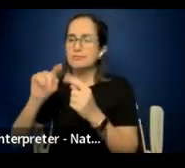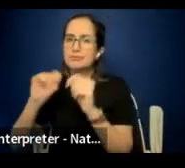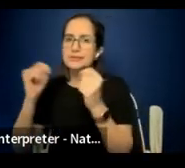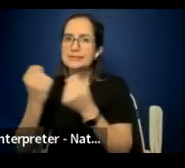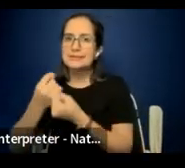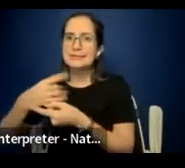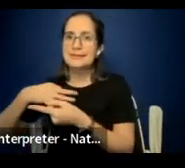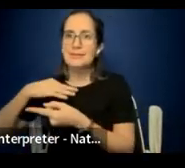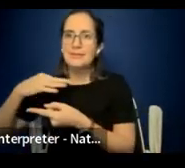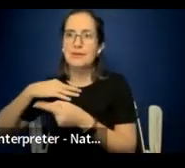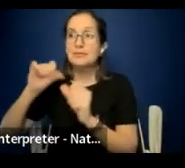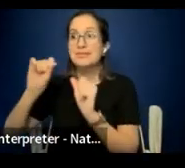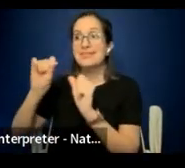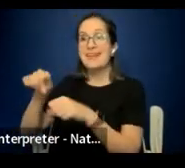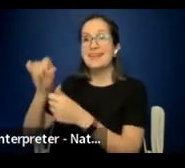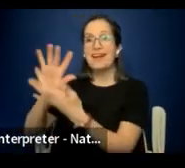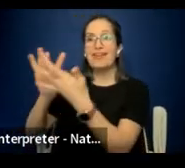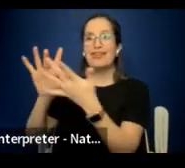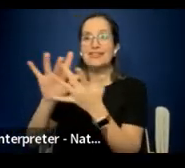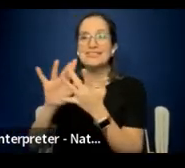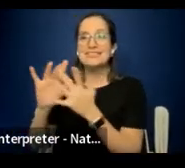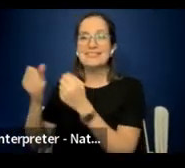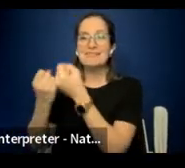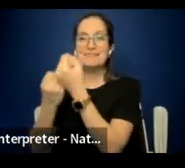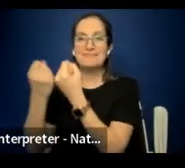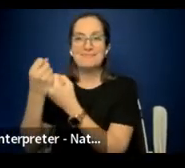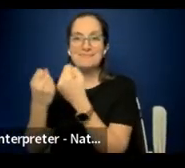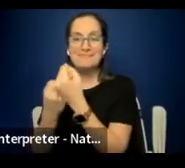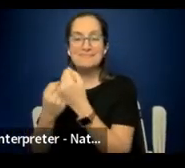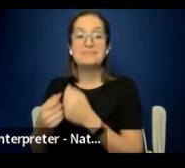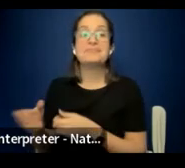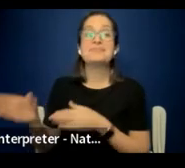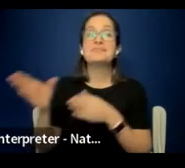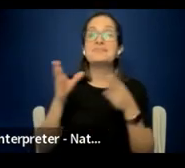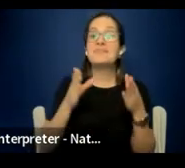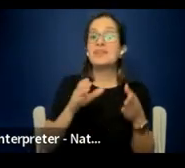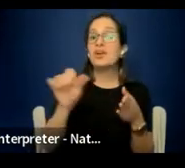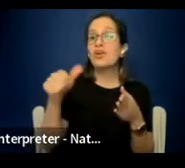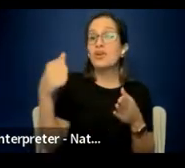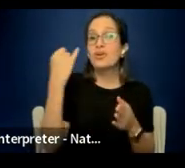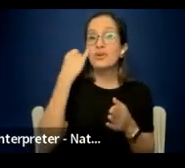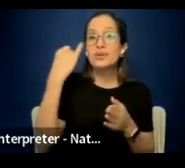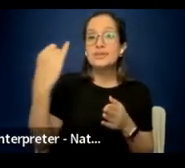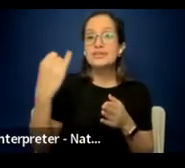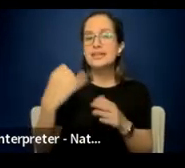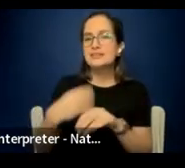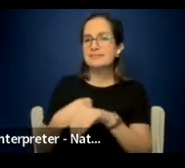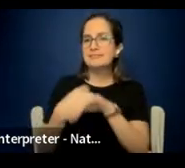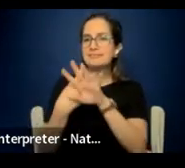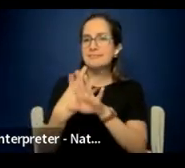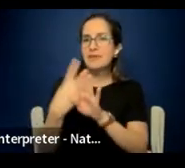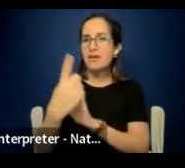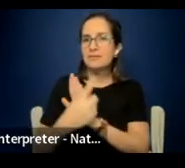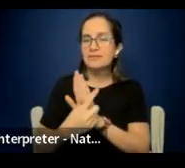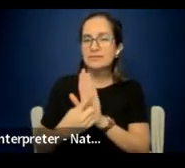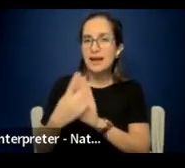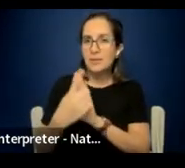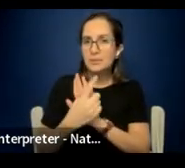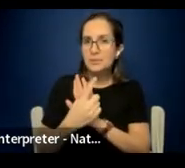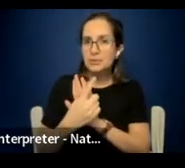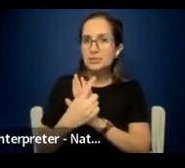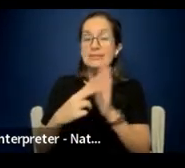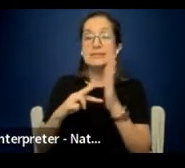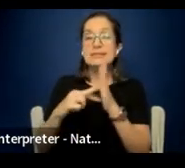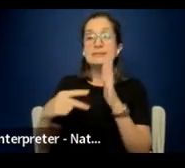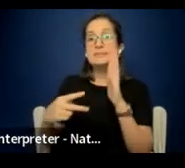other? Holding a virtual office hours. You know, maybe there's an hour a month where, you know, your volunteer management staff just says, we're going to